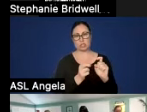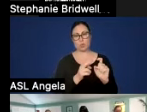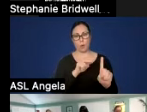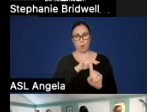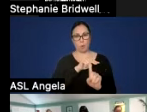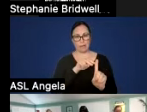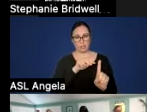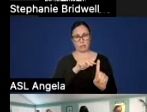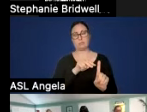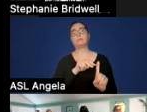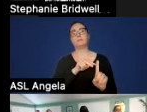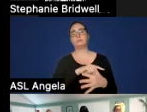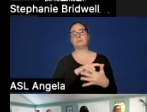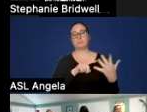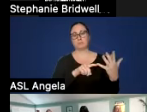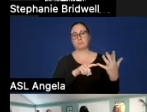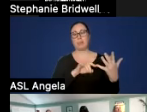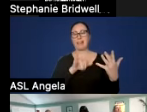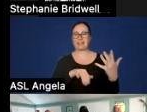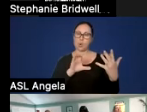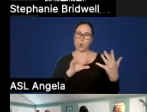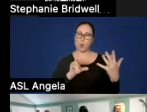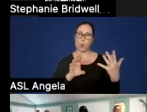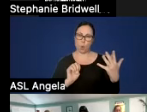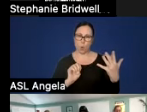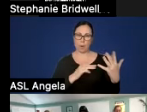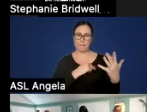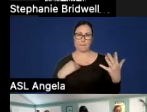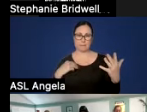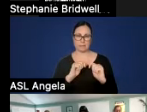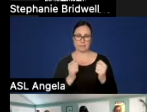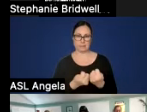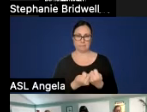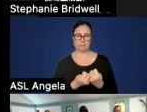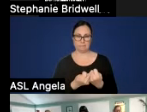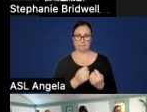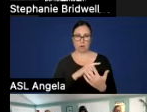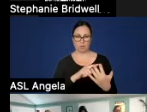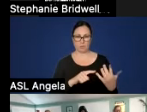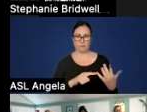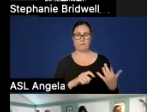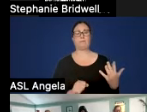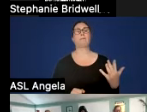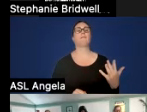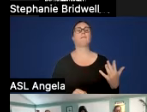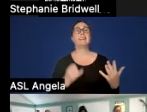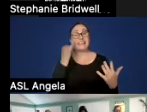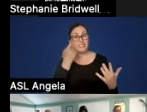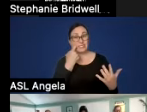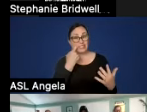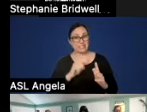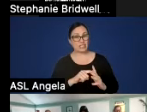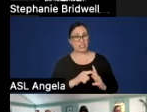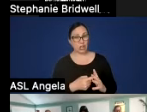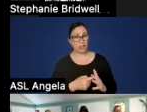core members, if you will, of a team. If you're just getting a team started, you're going to want to have